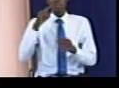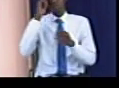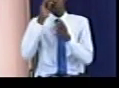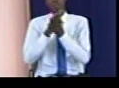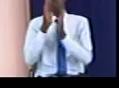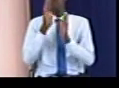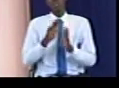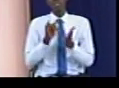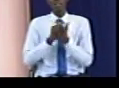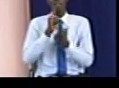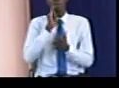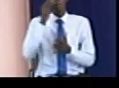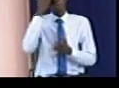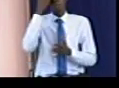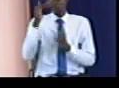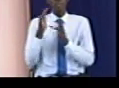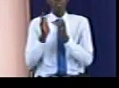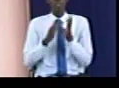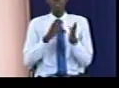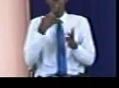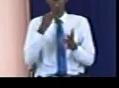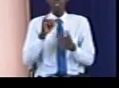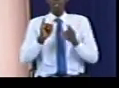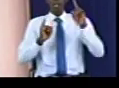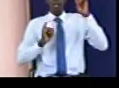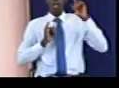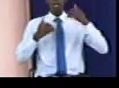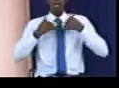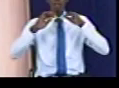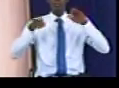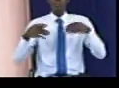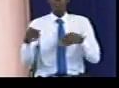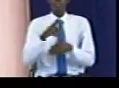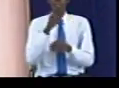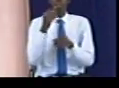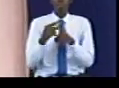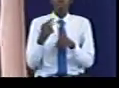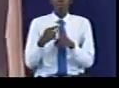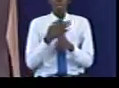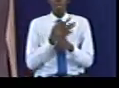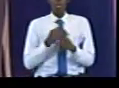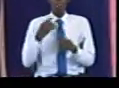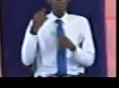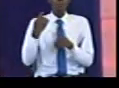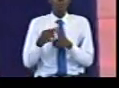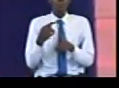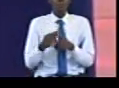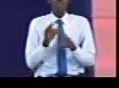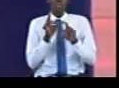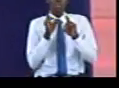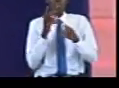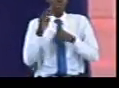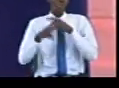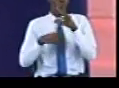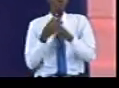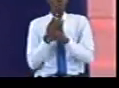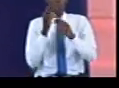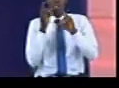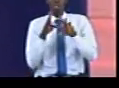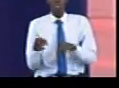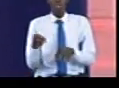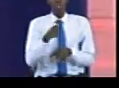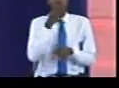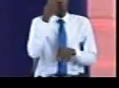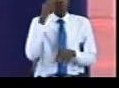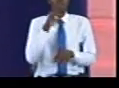has hated them because they're not of the world, even as I am not of the world. I I pray not that thou shouldest take them out of the world, but